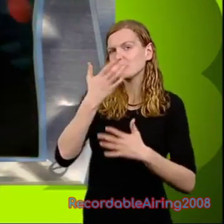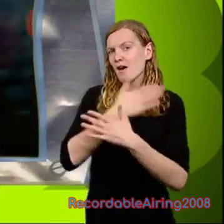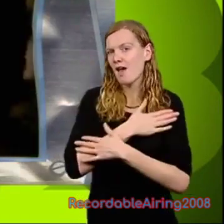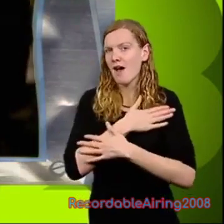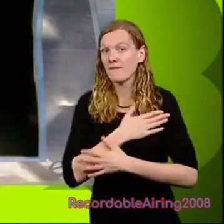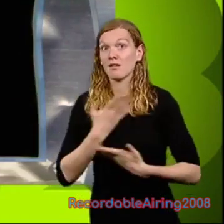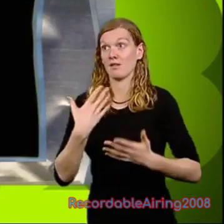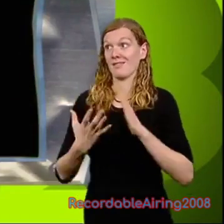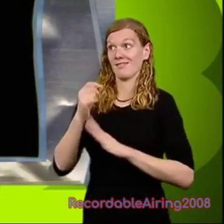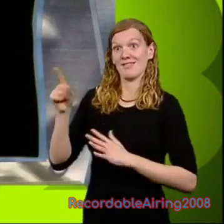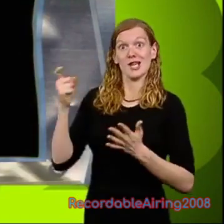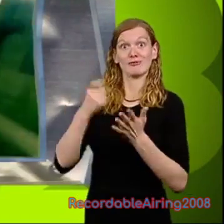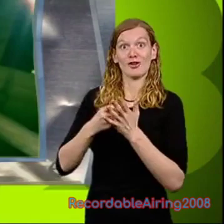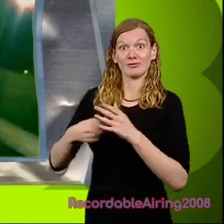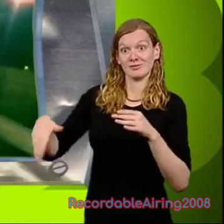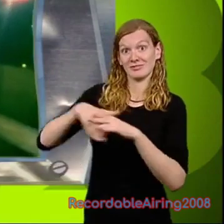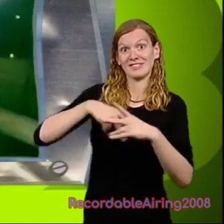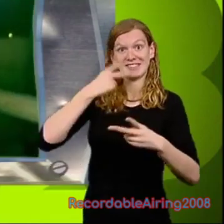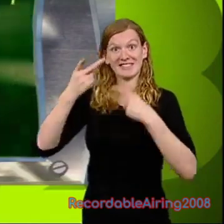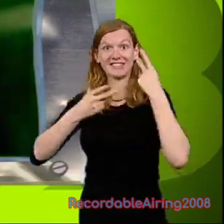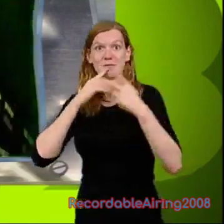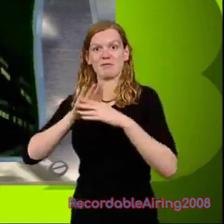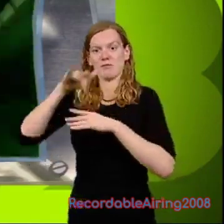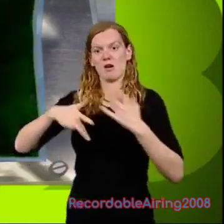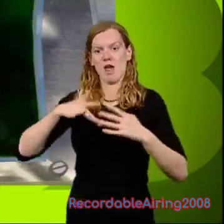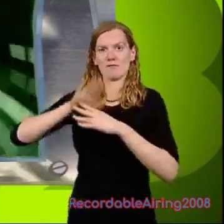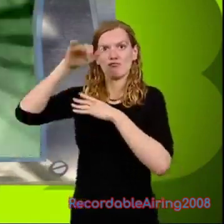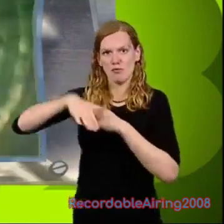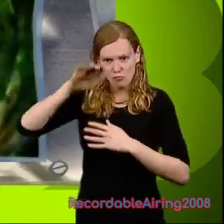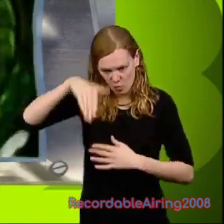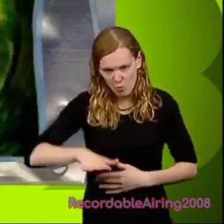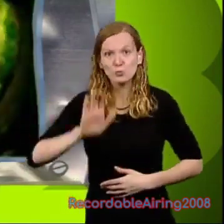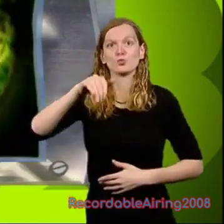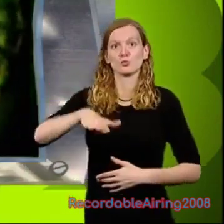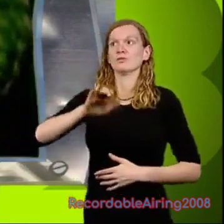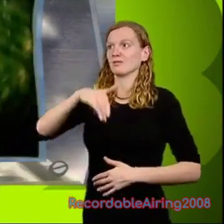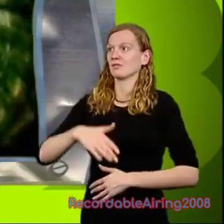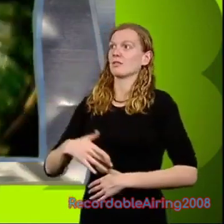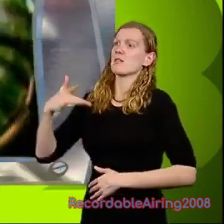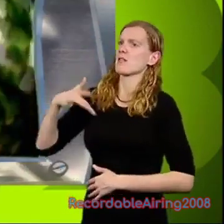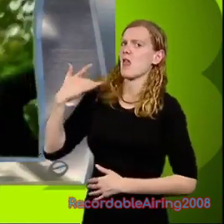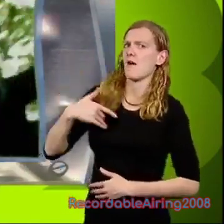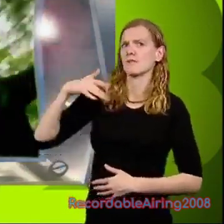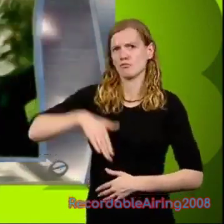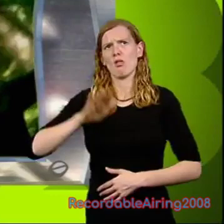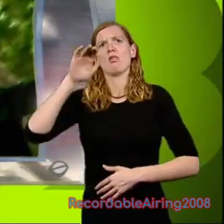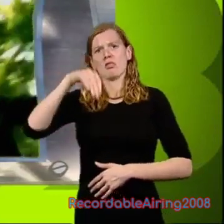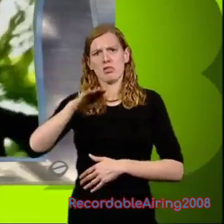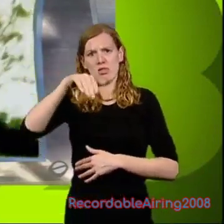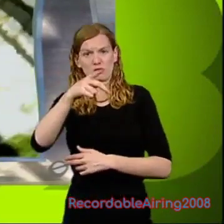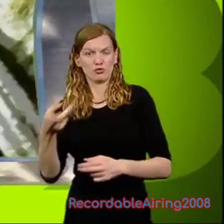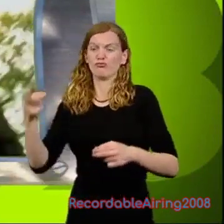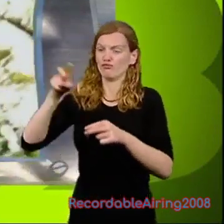First, we had Ronan Keating singing Roller Coaster. Life is a roller